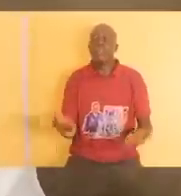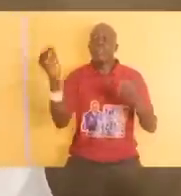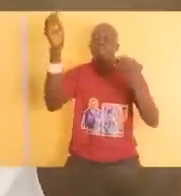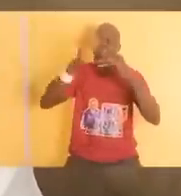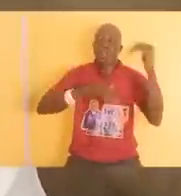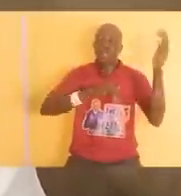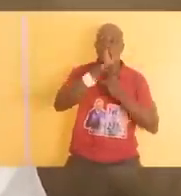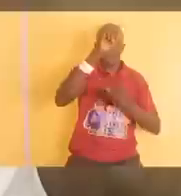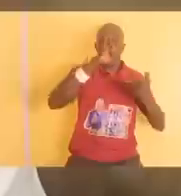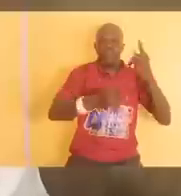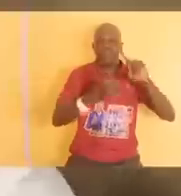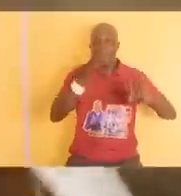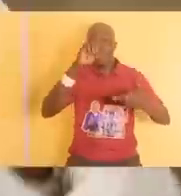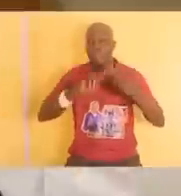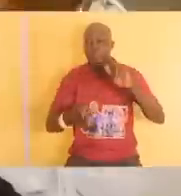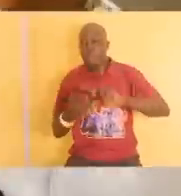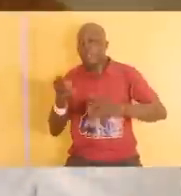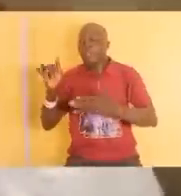bed.